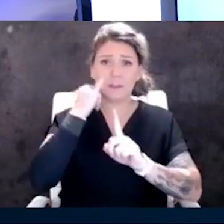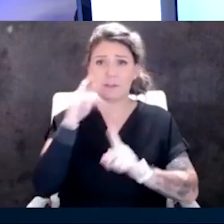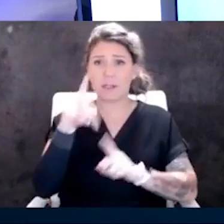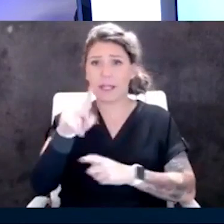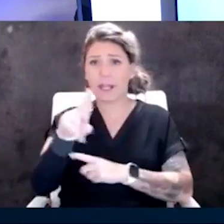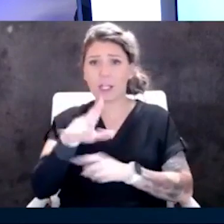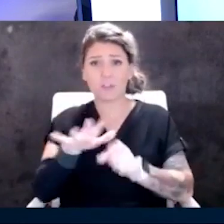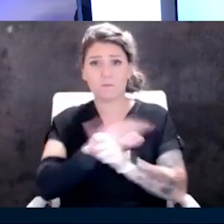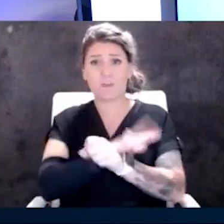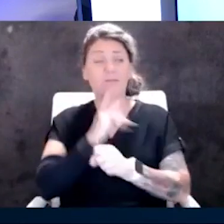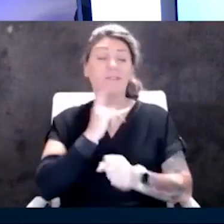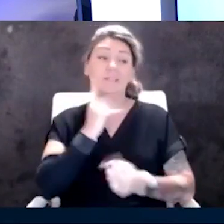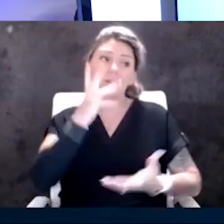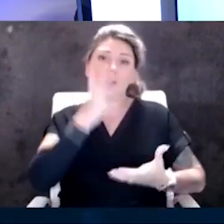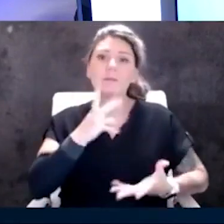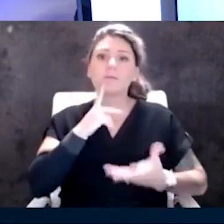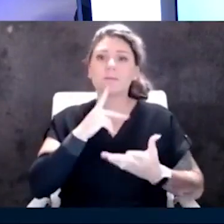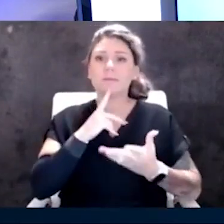more often than we would like?